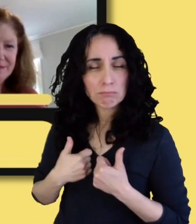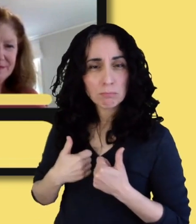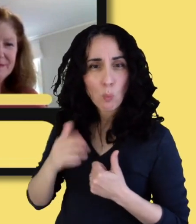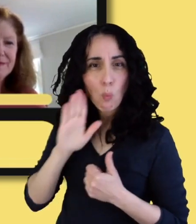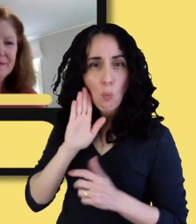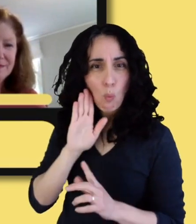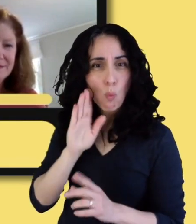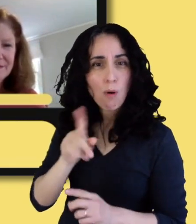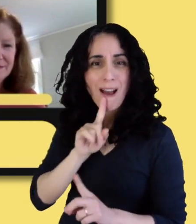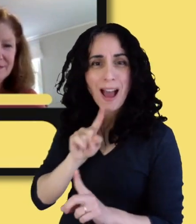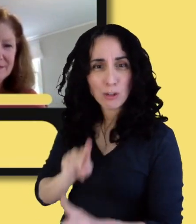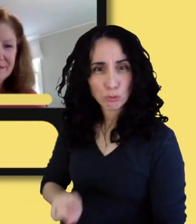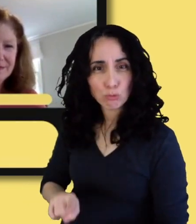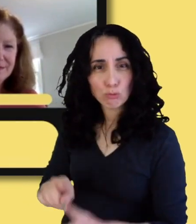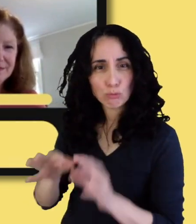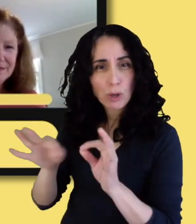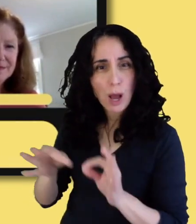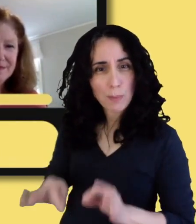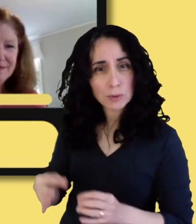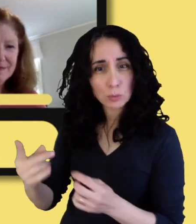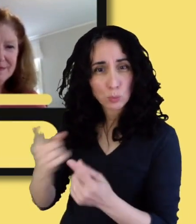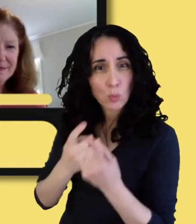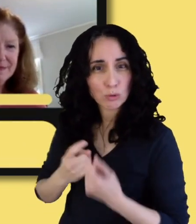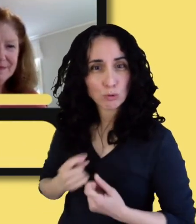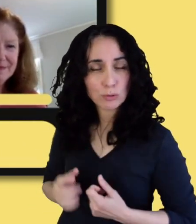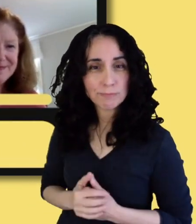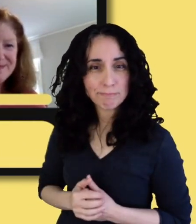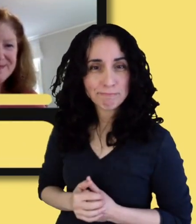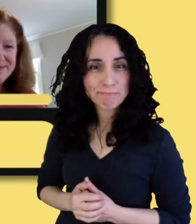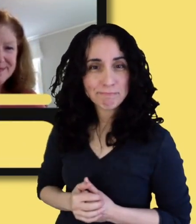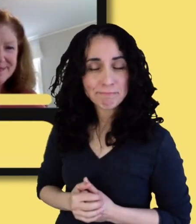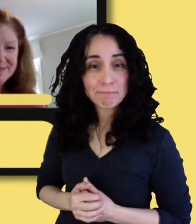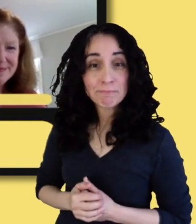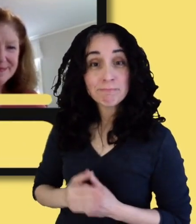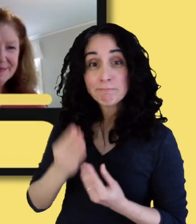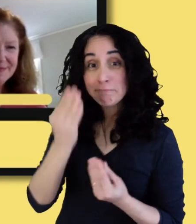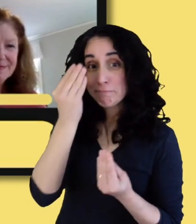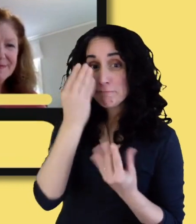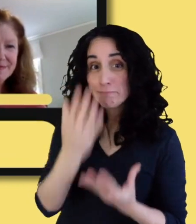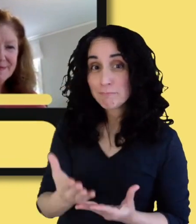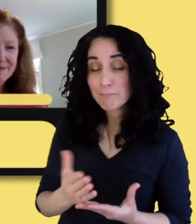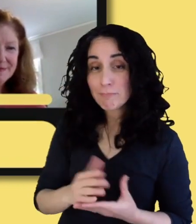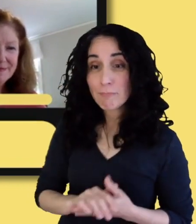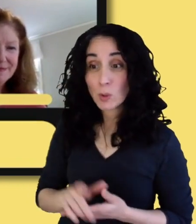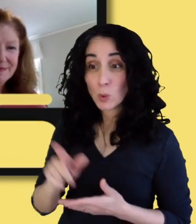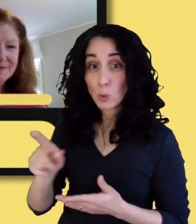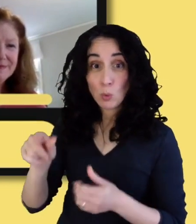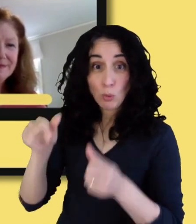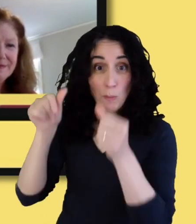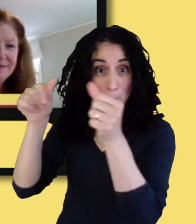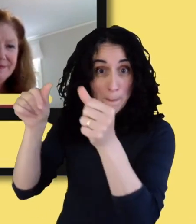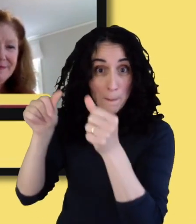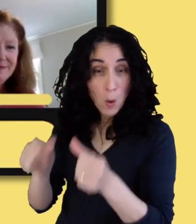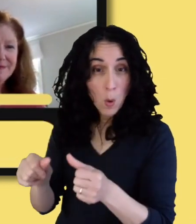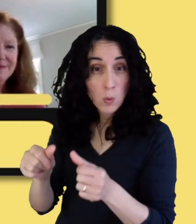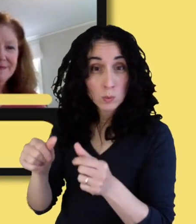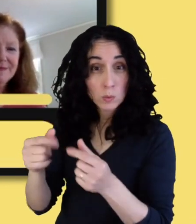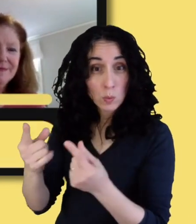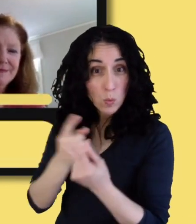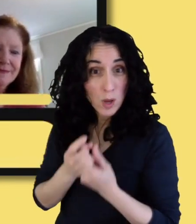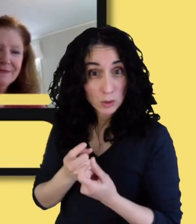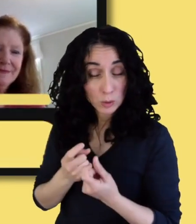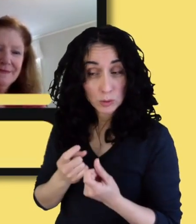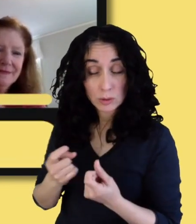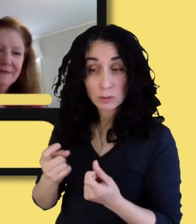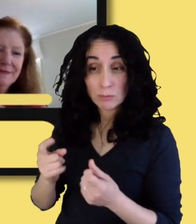address comments or questions that anyone out there might have. So there might be a small lag between when you send the